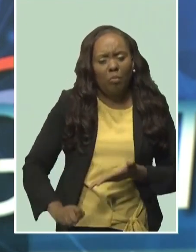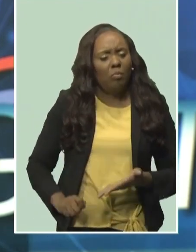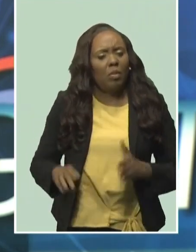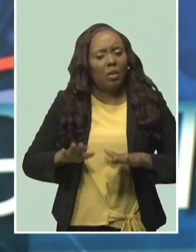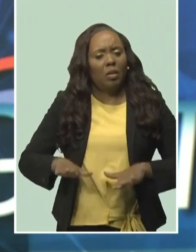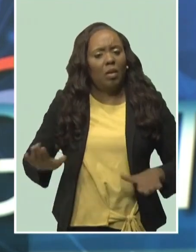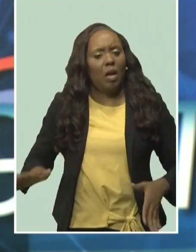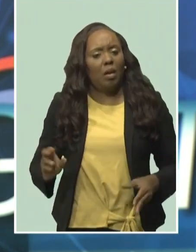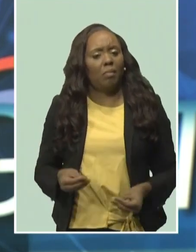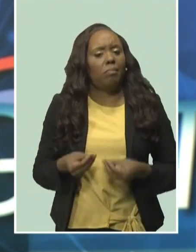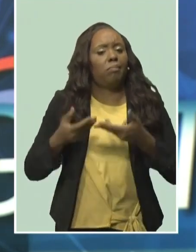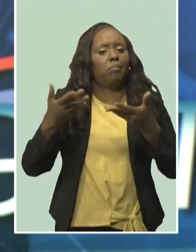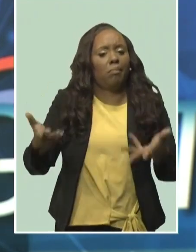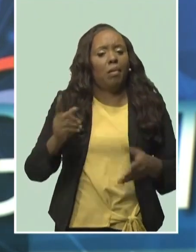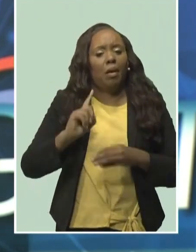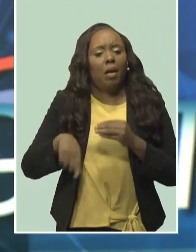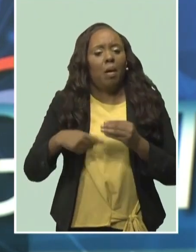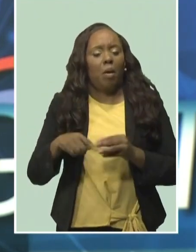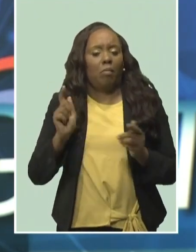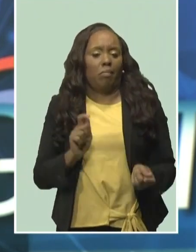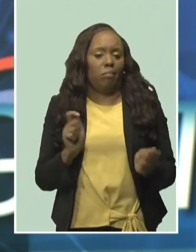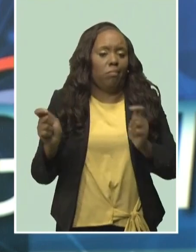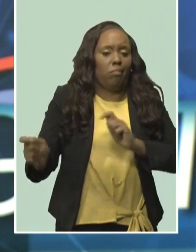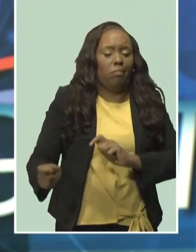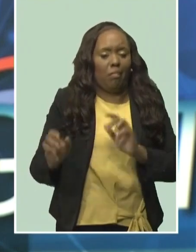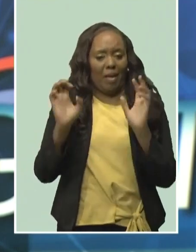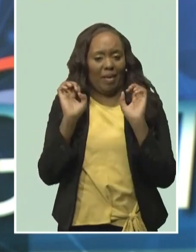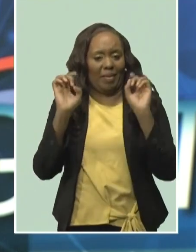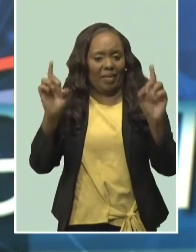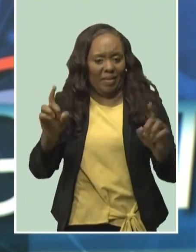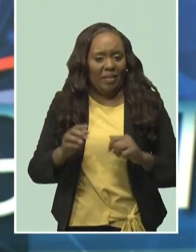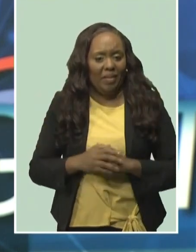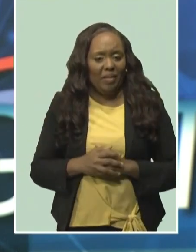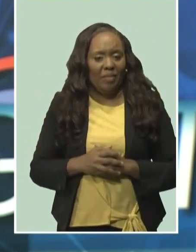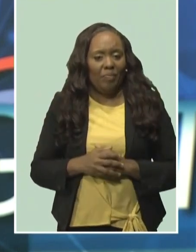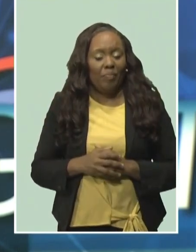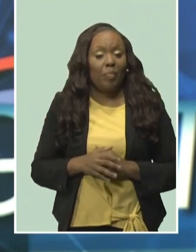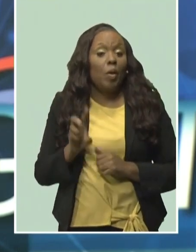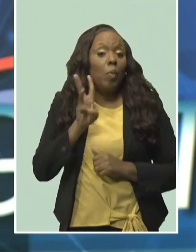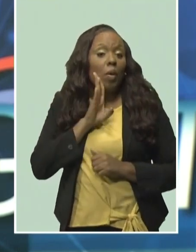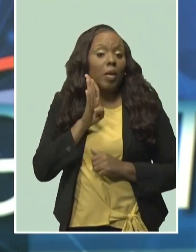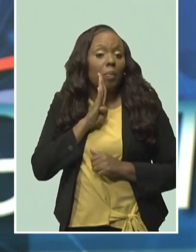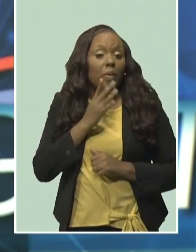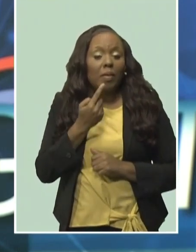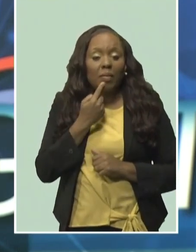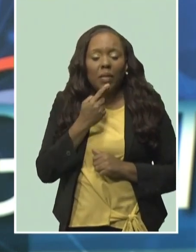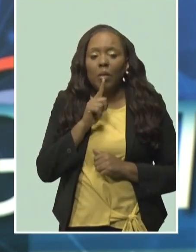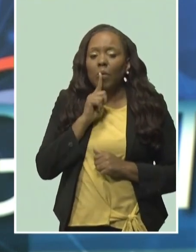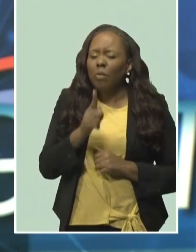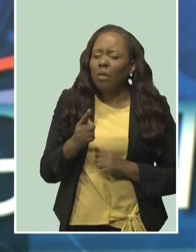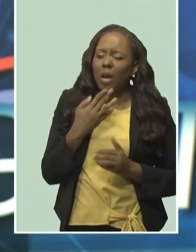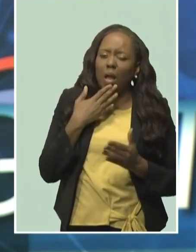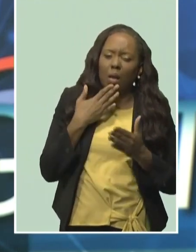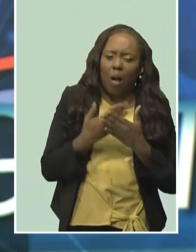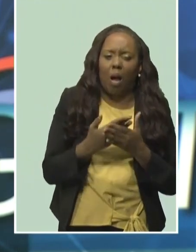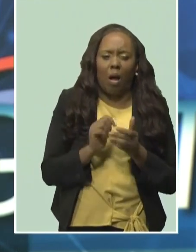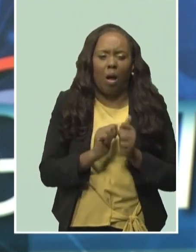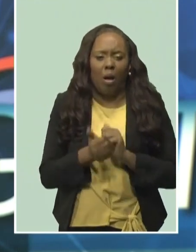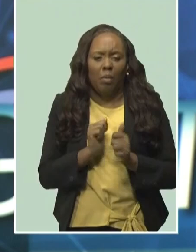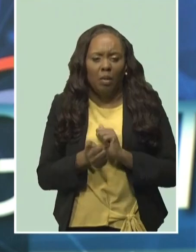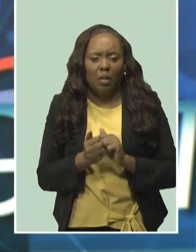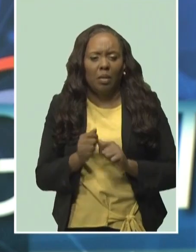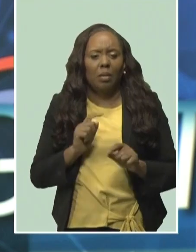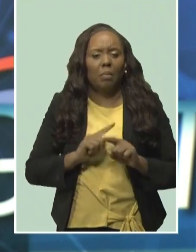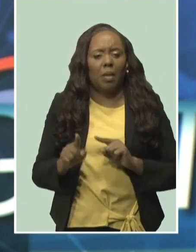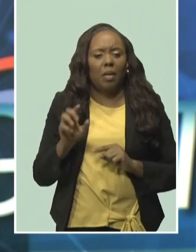their interpretation of the transformation in the education system. Wendy Burt tells us it was a well-fought competition, but